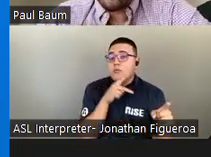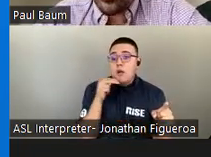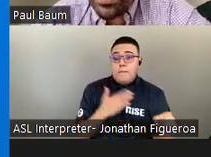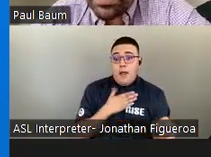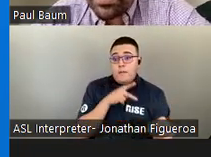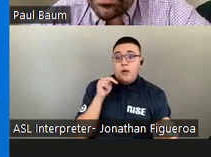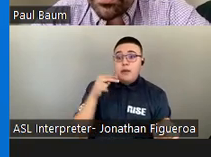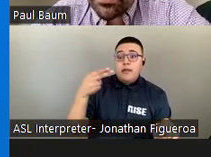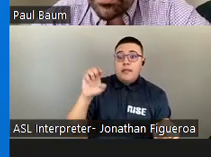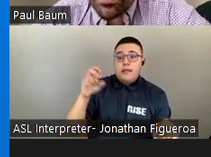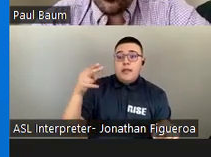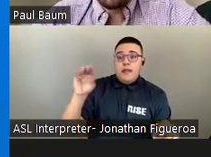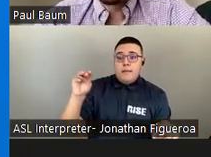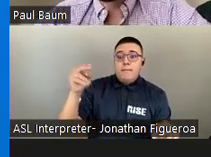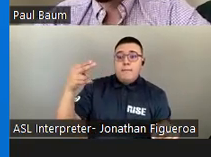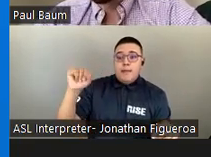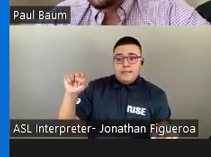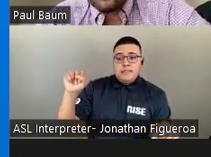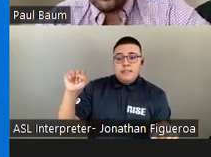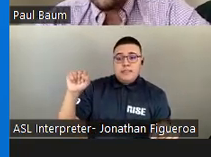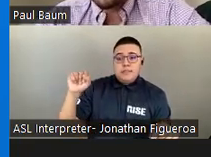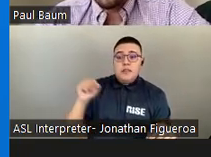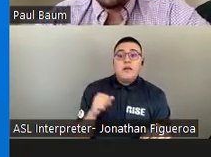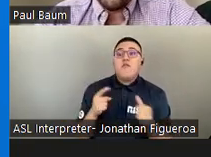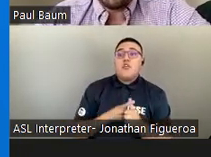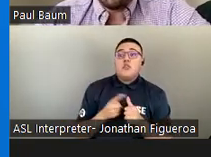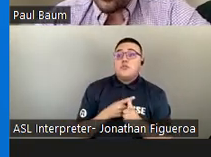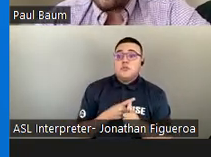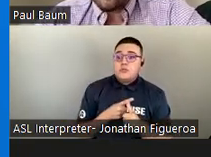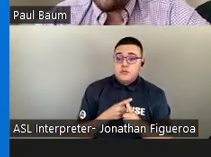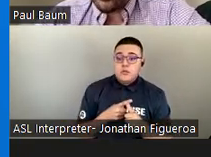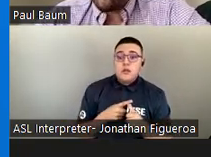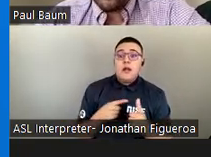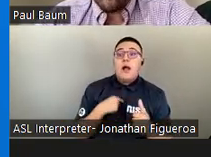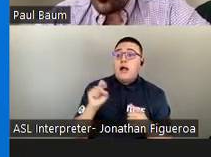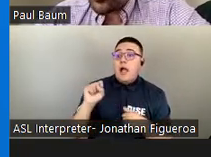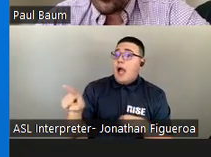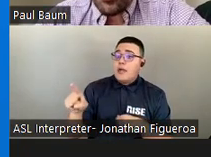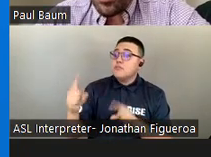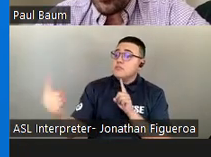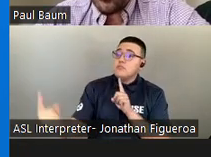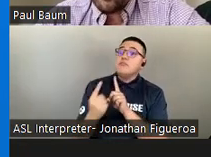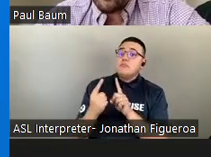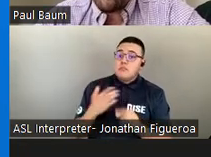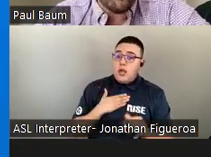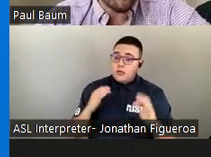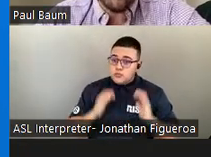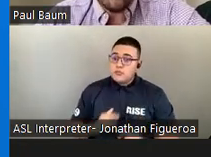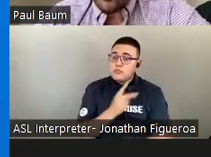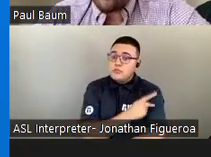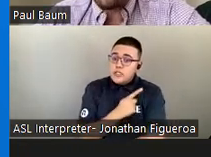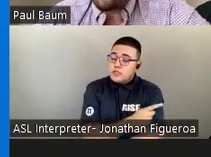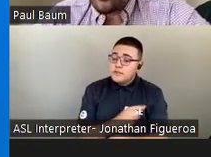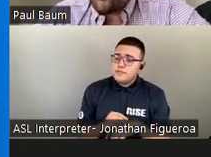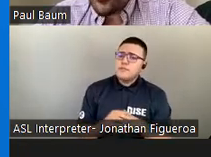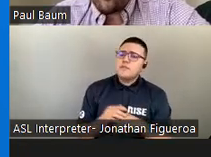he, him, his. It's one of the first things that I'll ask somebody when they walk into the clinic, when they walk in,